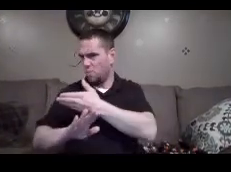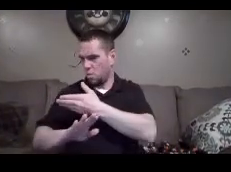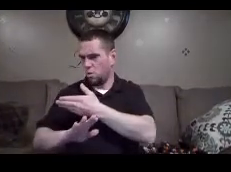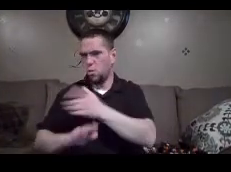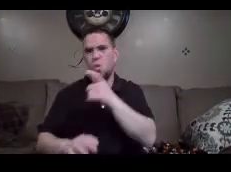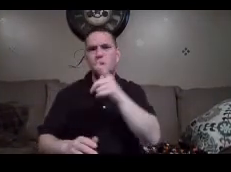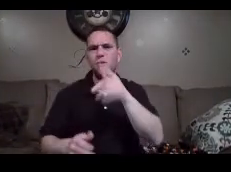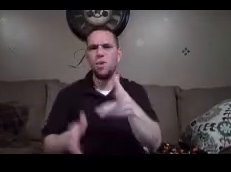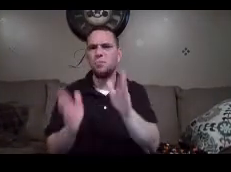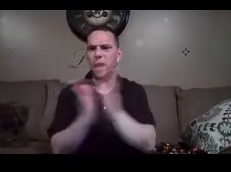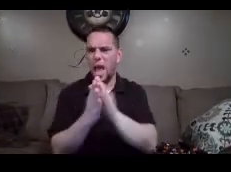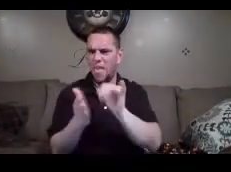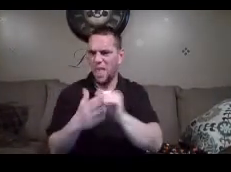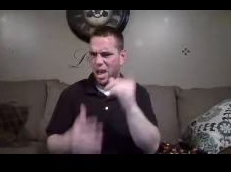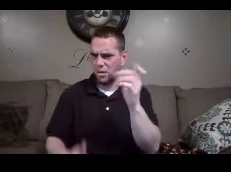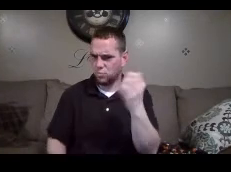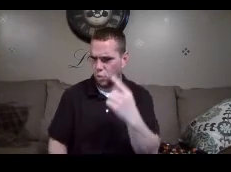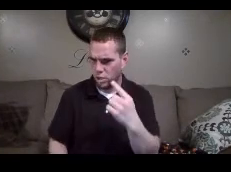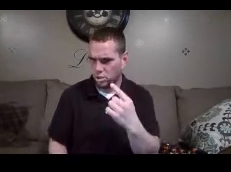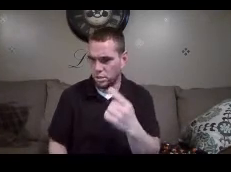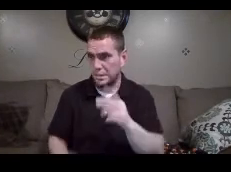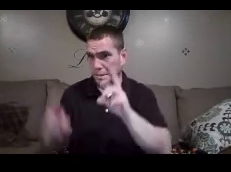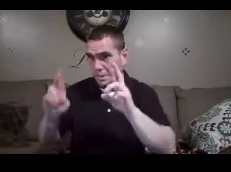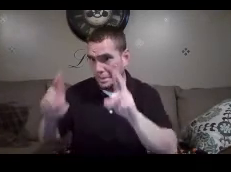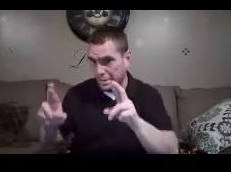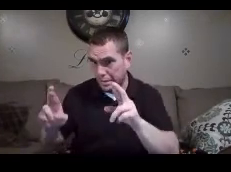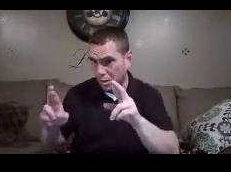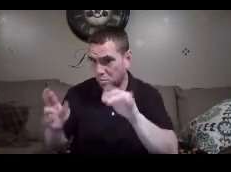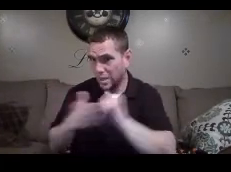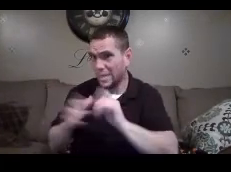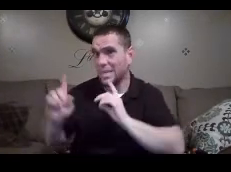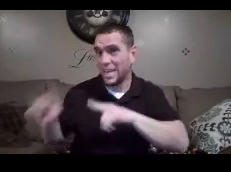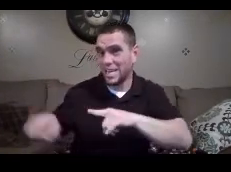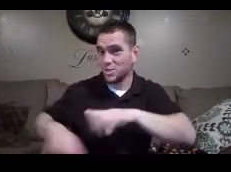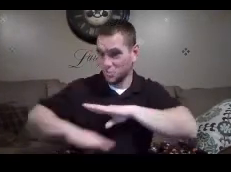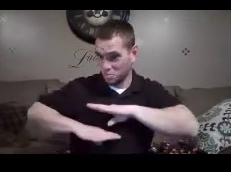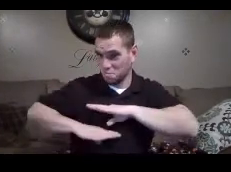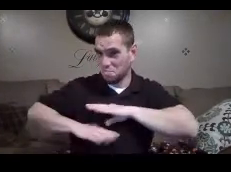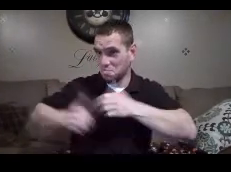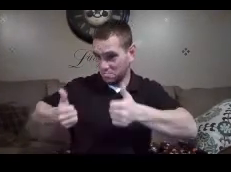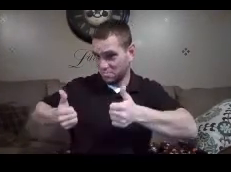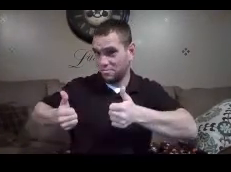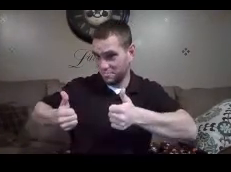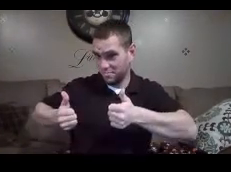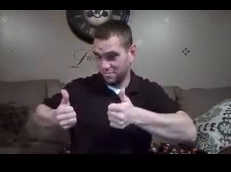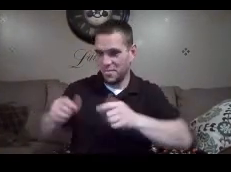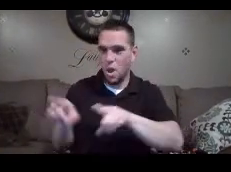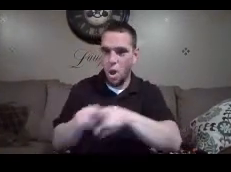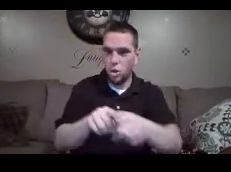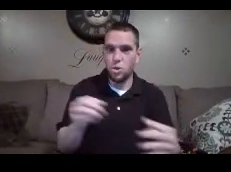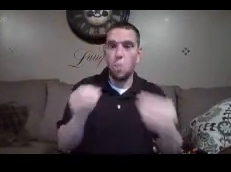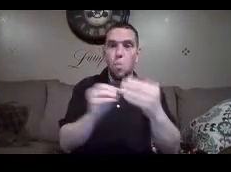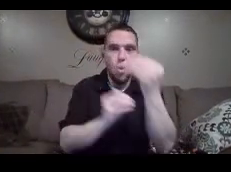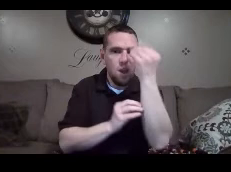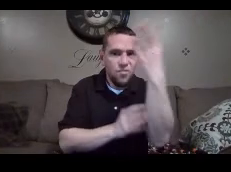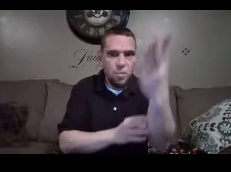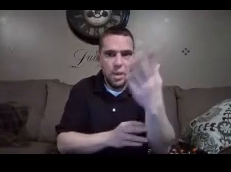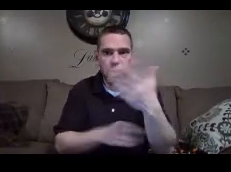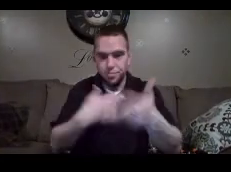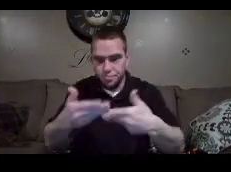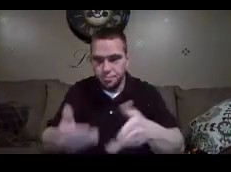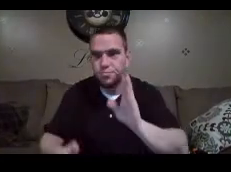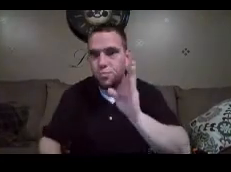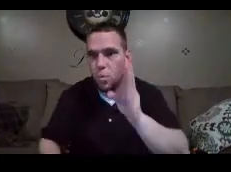question, I hope that was a satisfactory answer. And we're going to get a lot more information coming up soon with